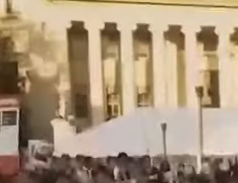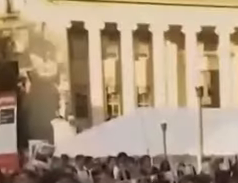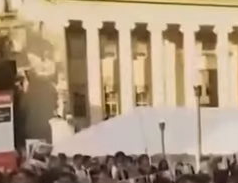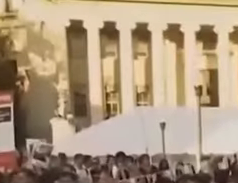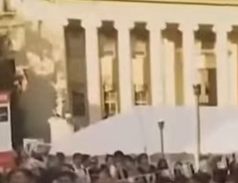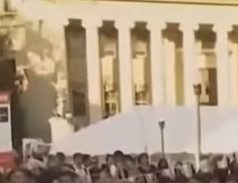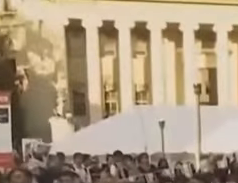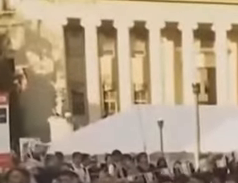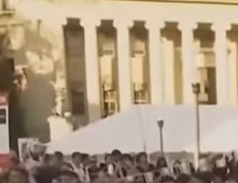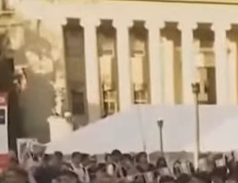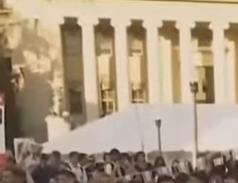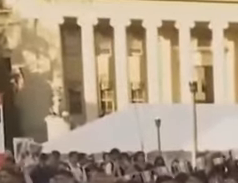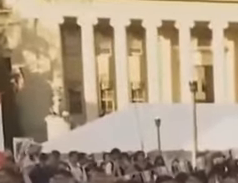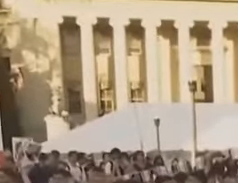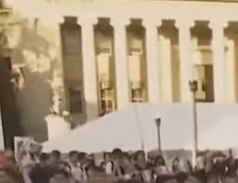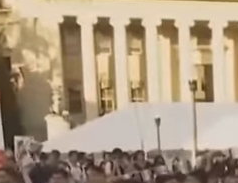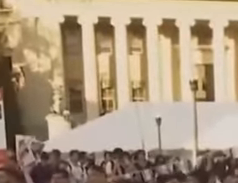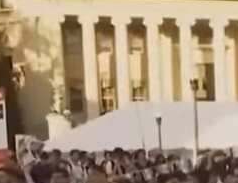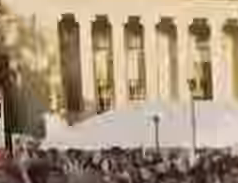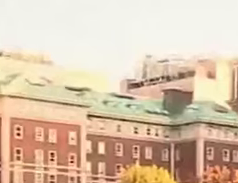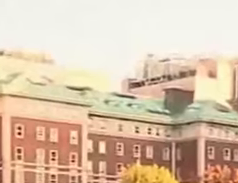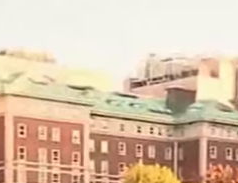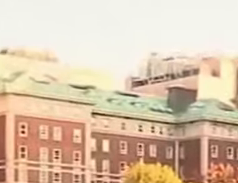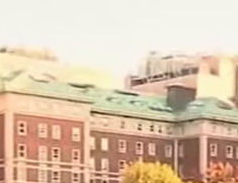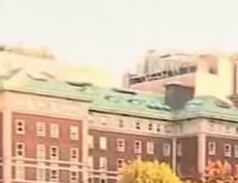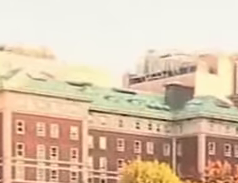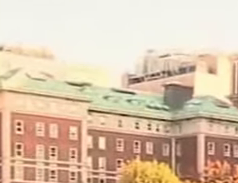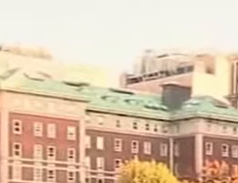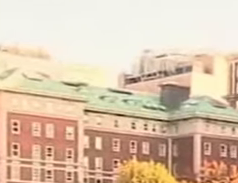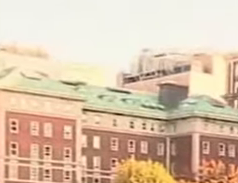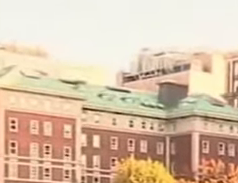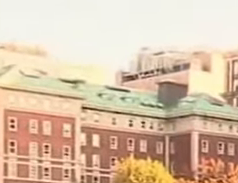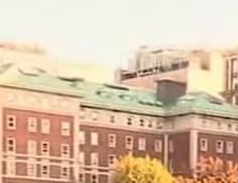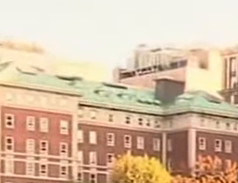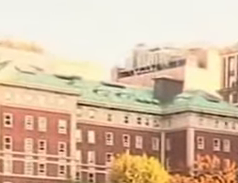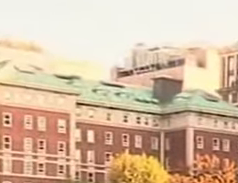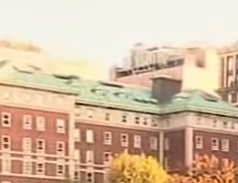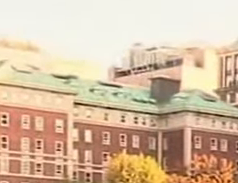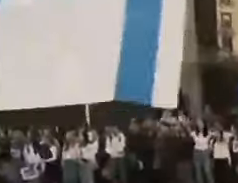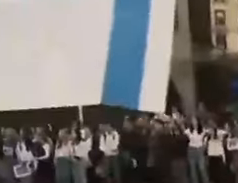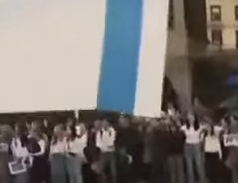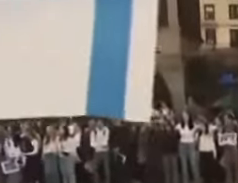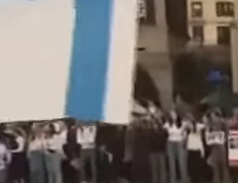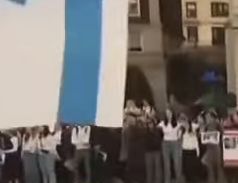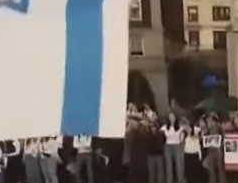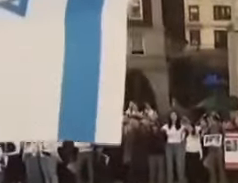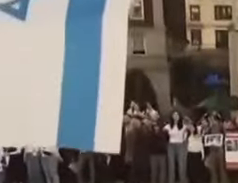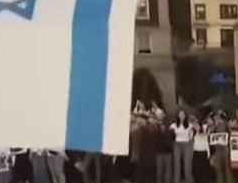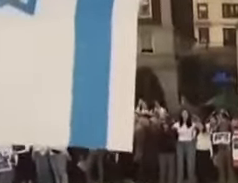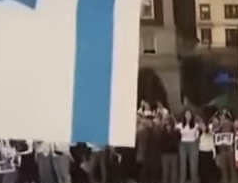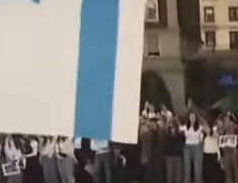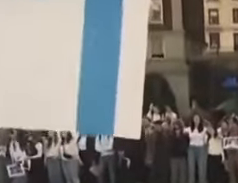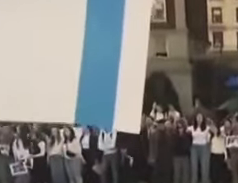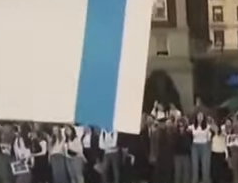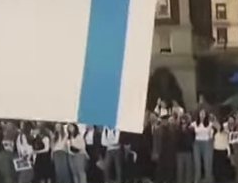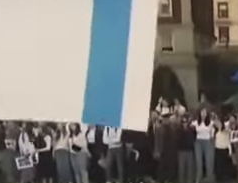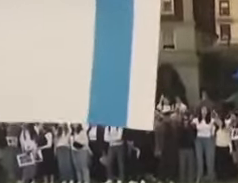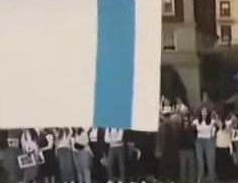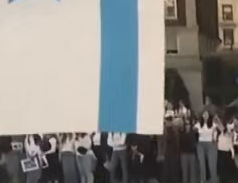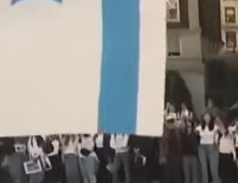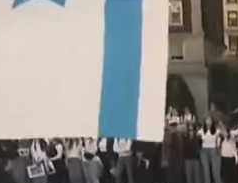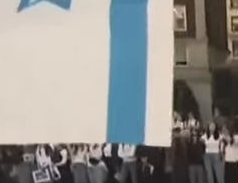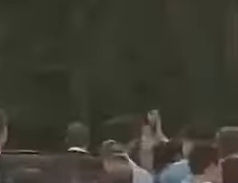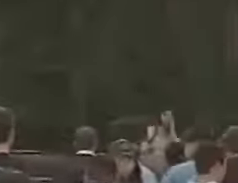hate, is to come together as a community. We hosted a vigil where over 750 students showed up. It was one of the most powerful moments I've